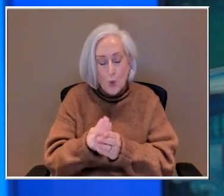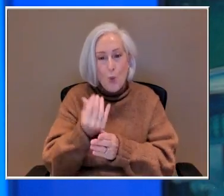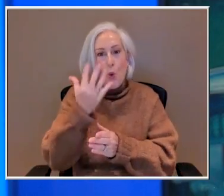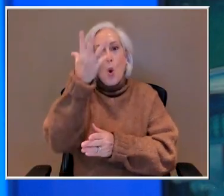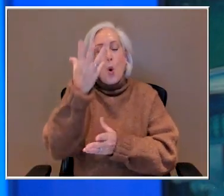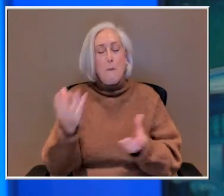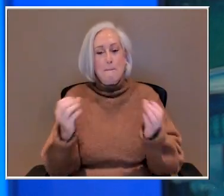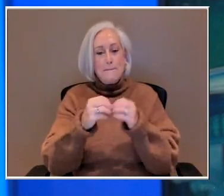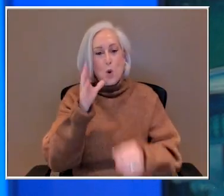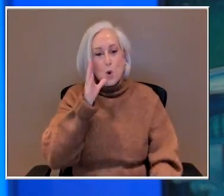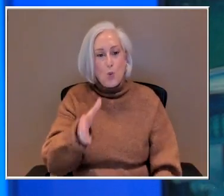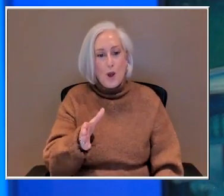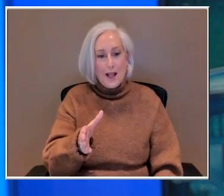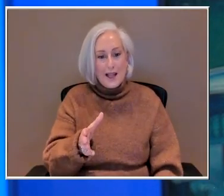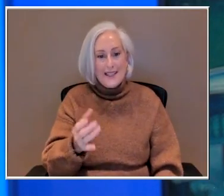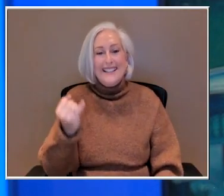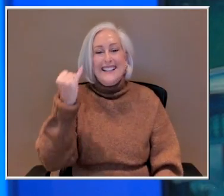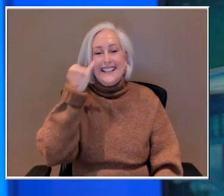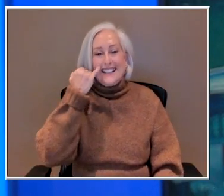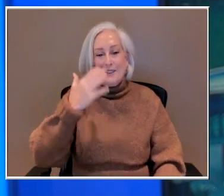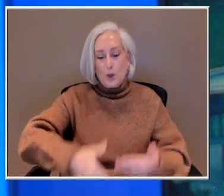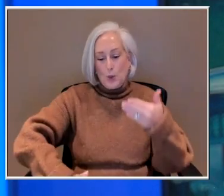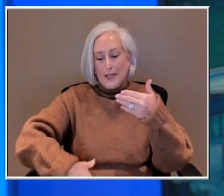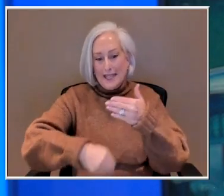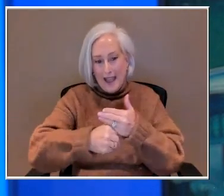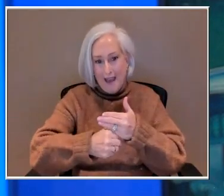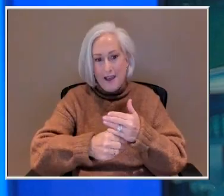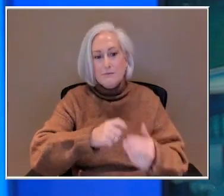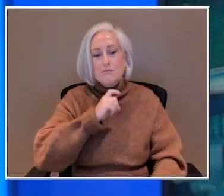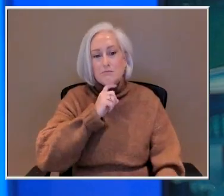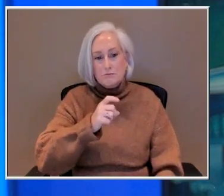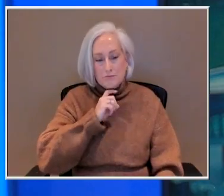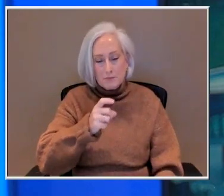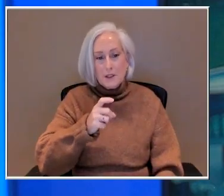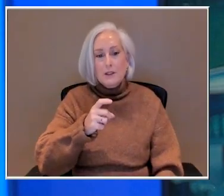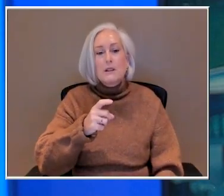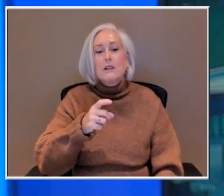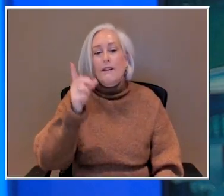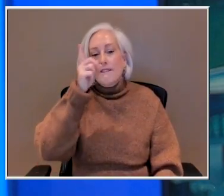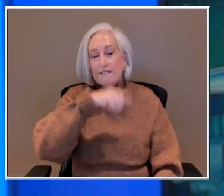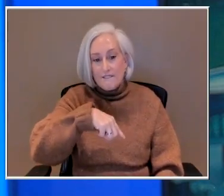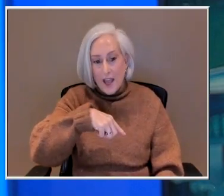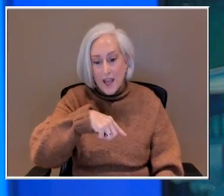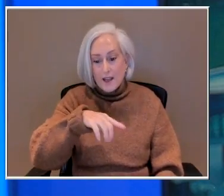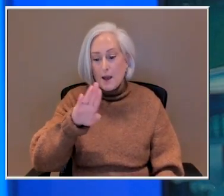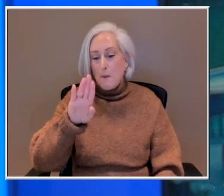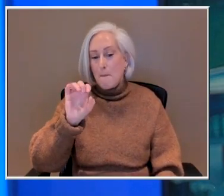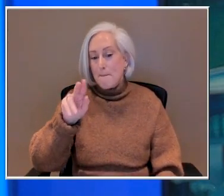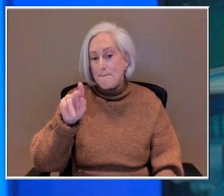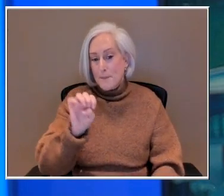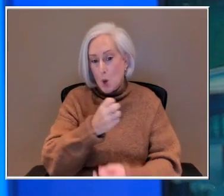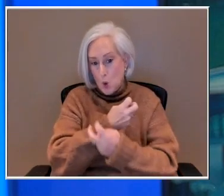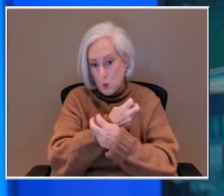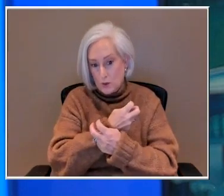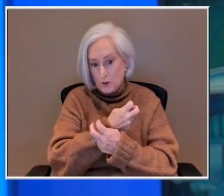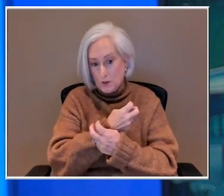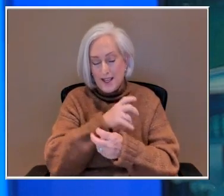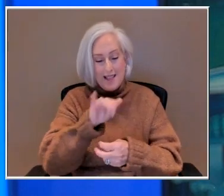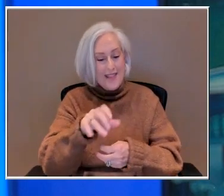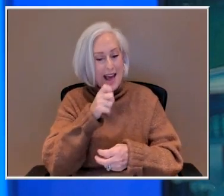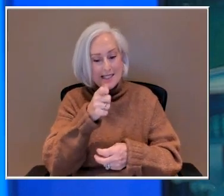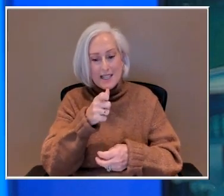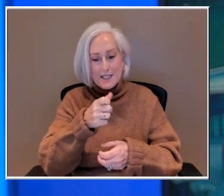a metallic prosthesis, for example, an artificial bone, that doesn't grow. We have to take